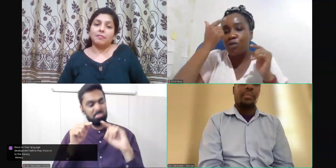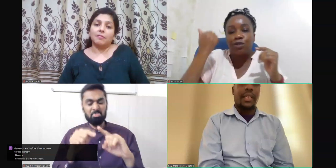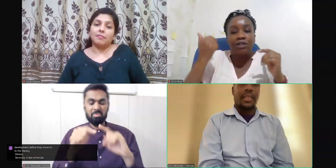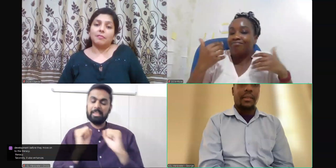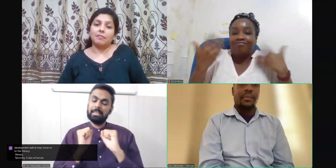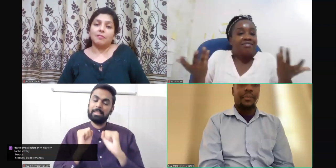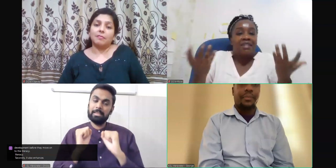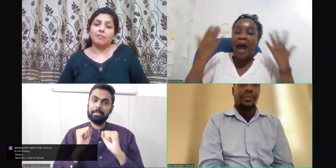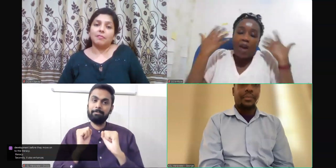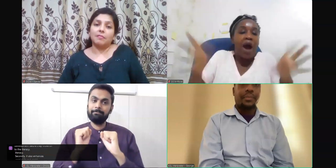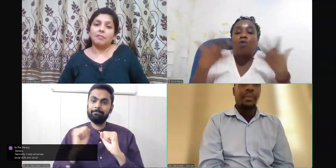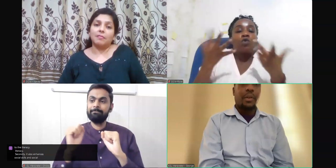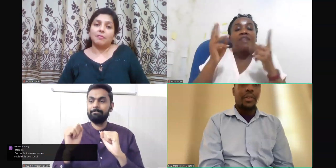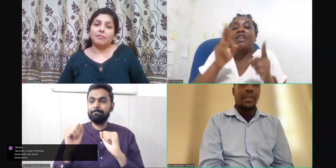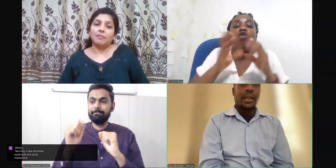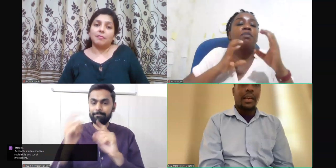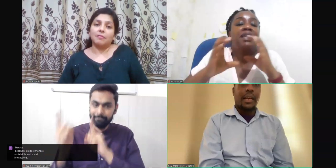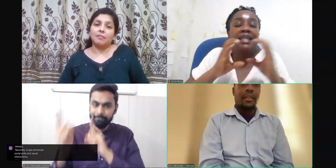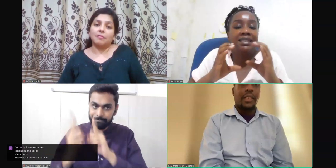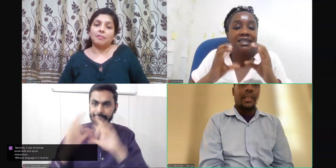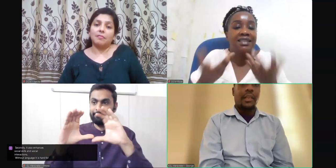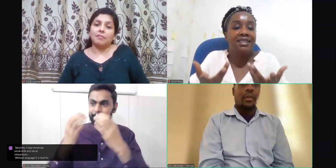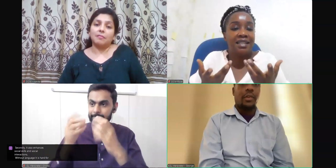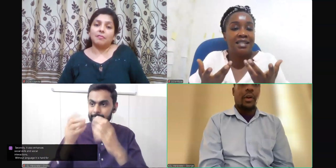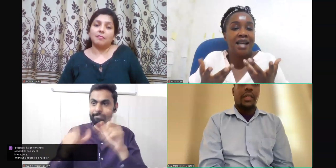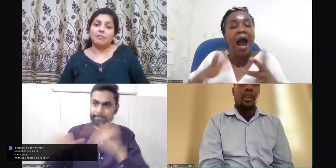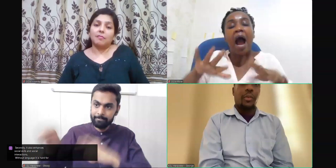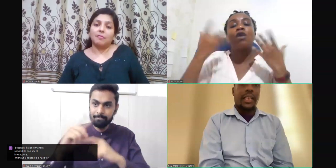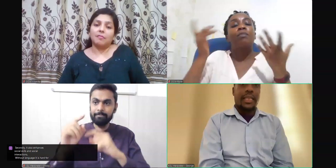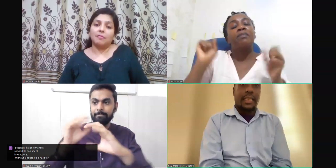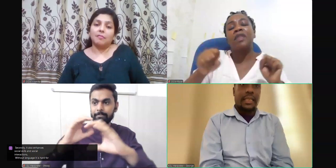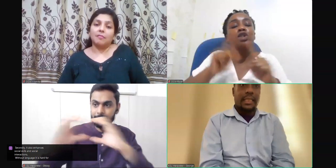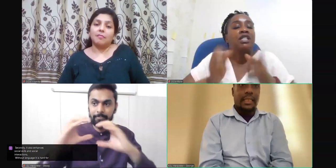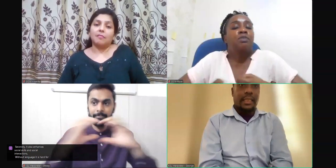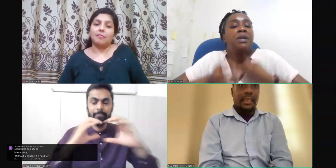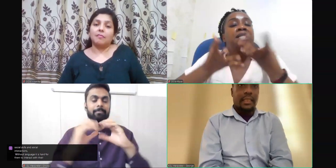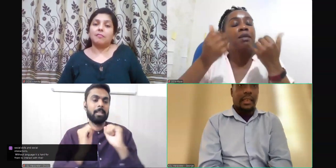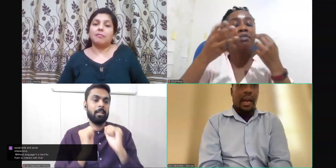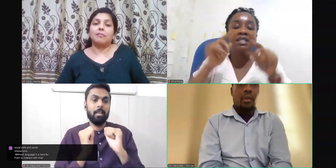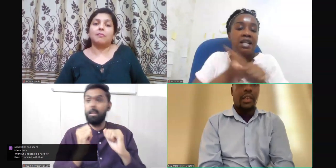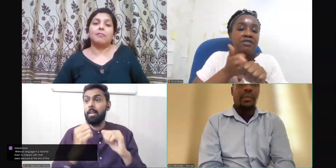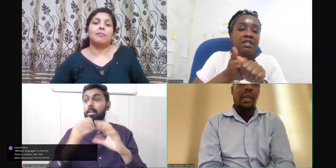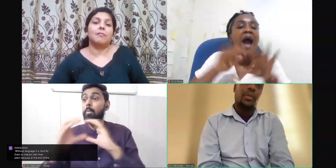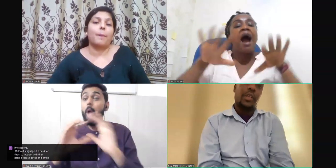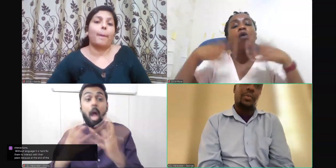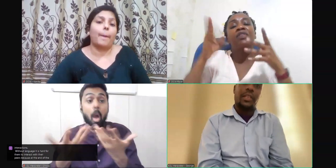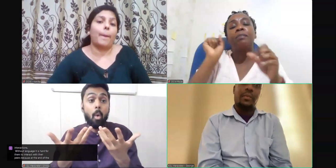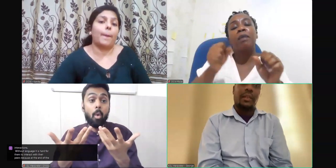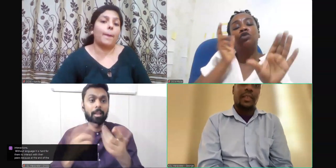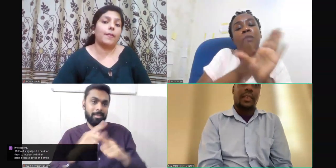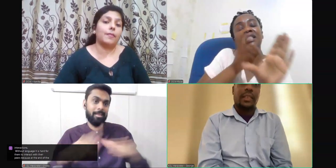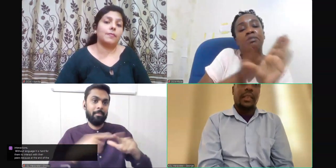interact with their peers, because at the end of the day, how will they communicate? How will they be able to